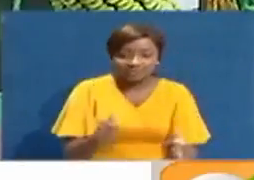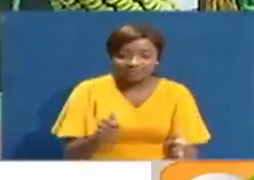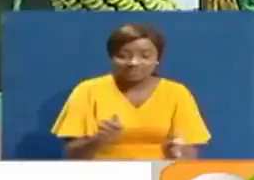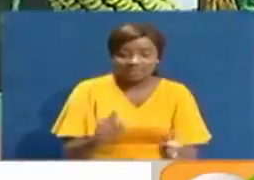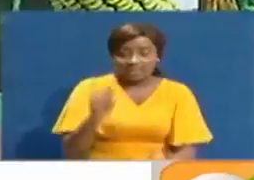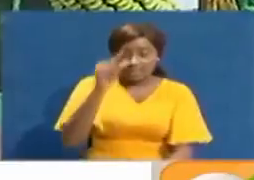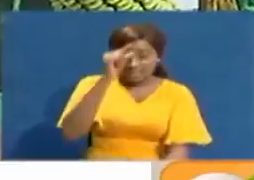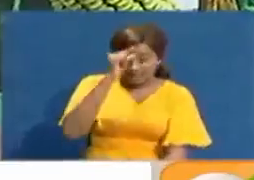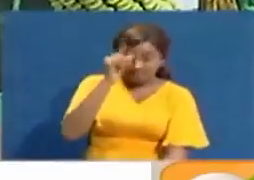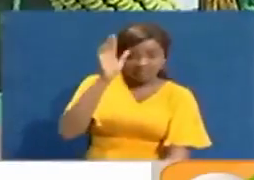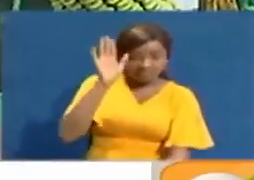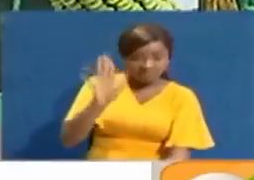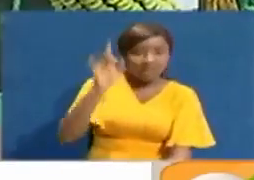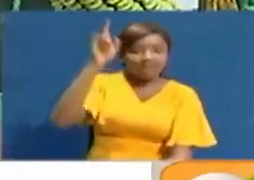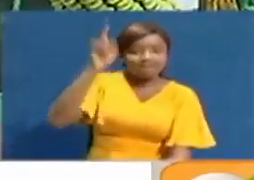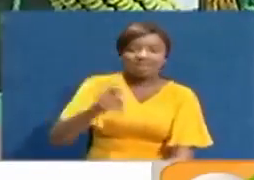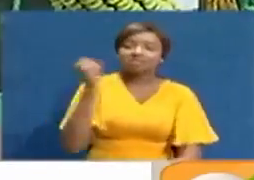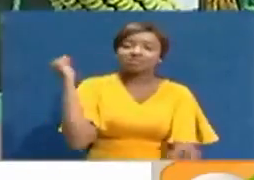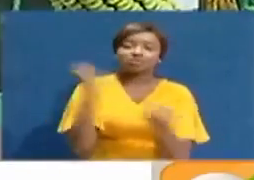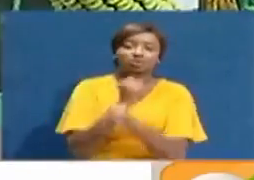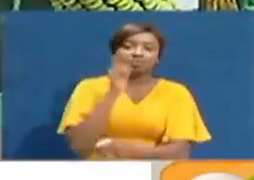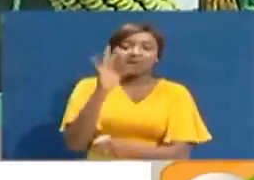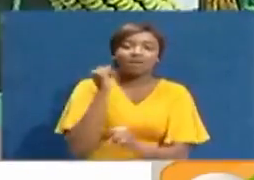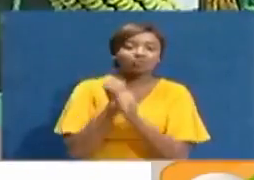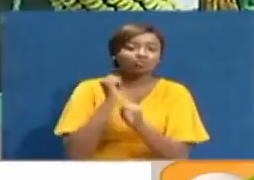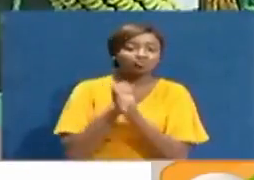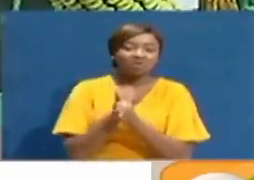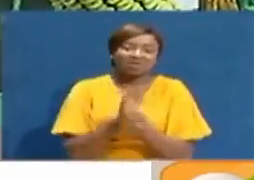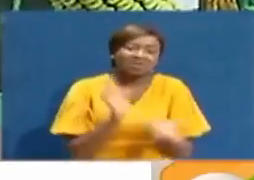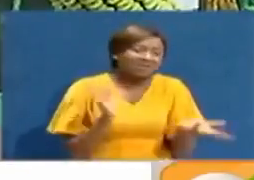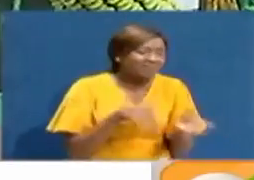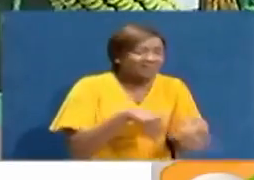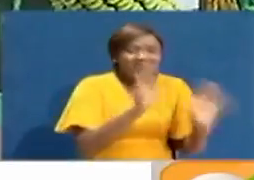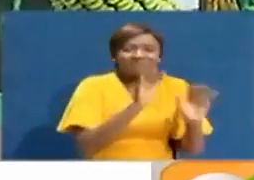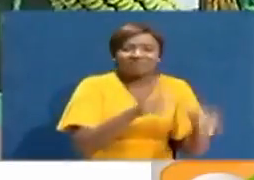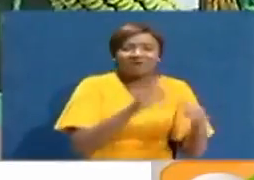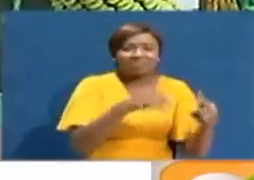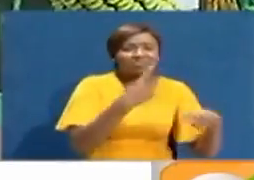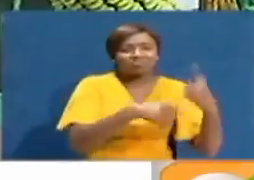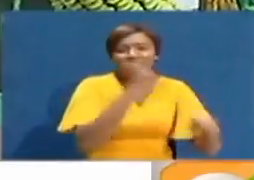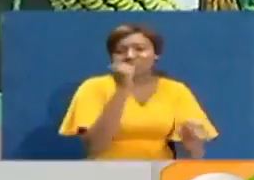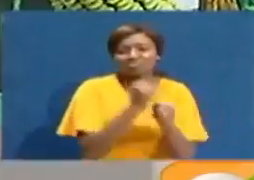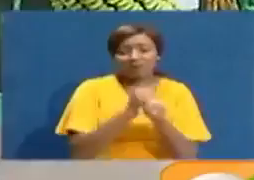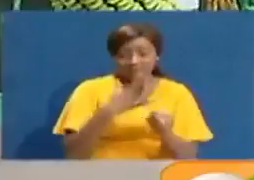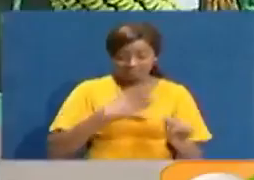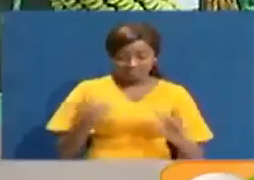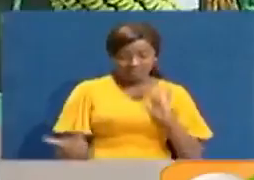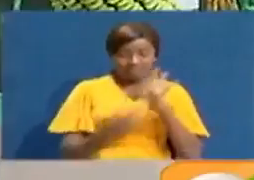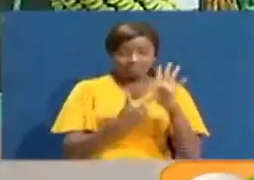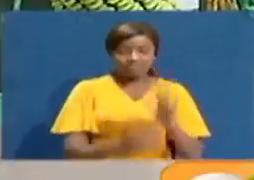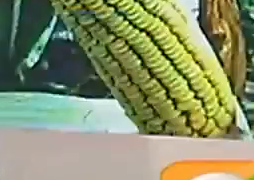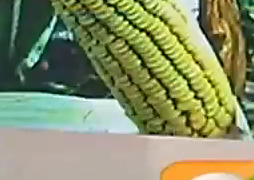The government should just do its job and leave the farmers alone. And that is my take tonight.